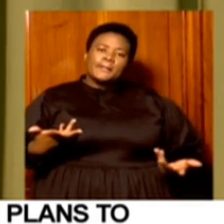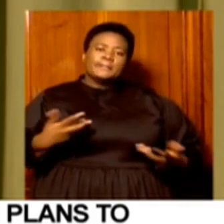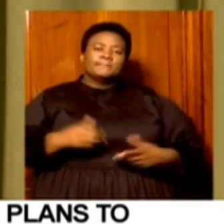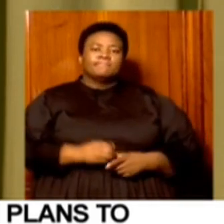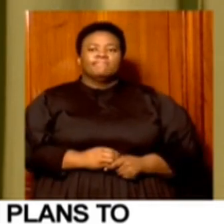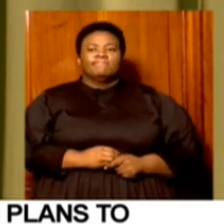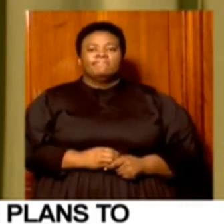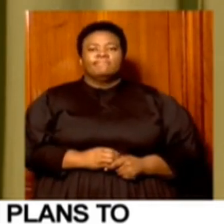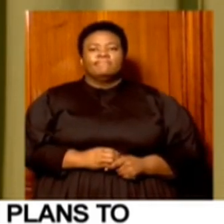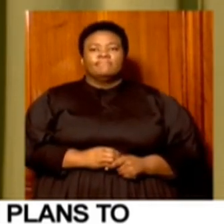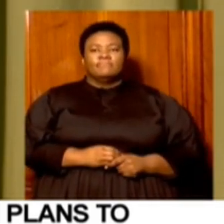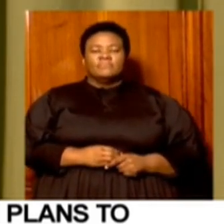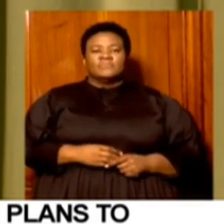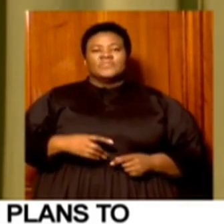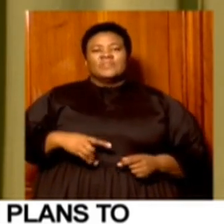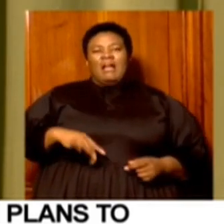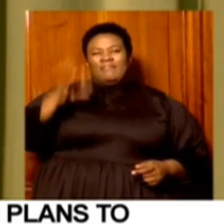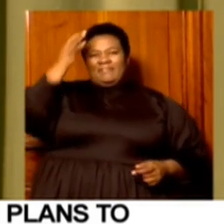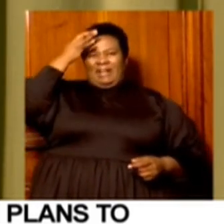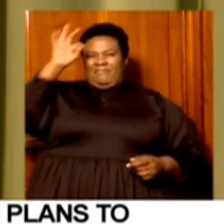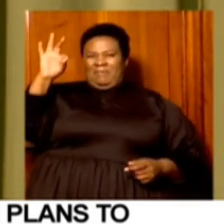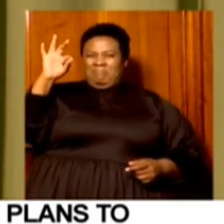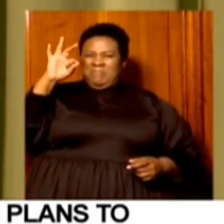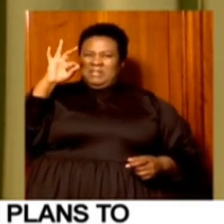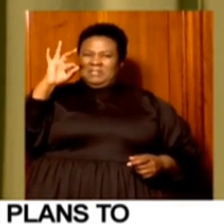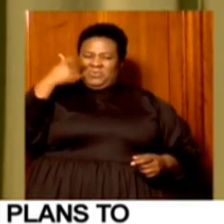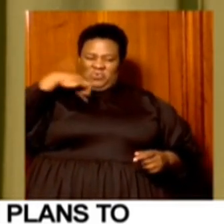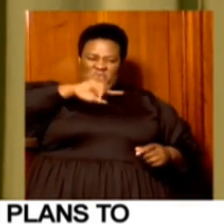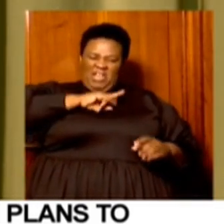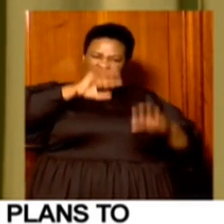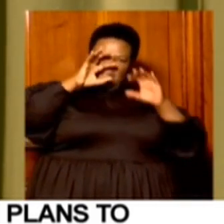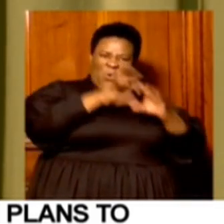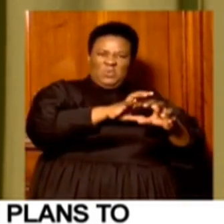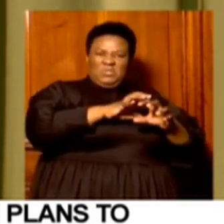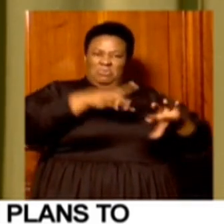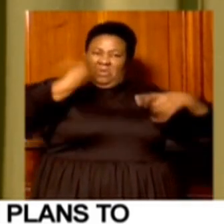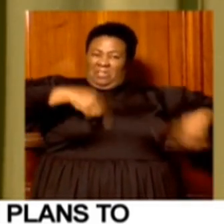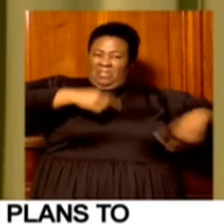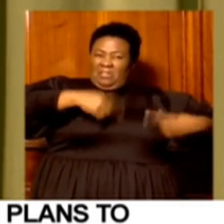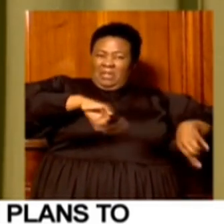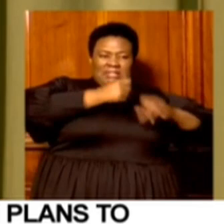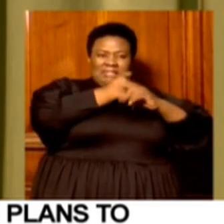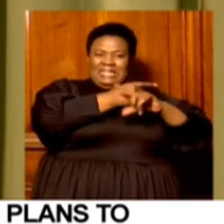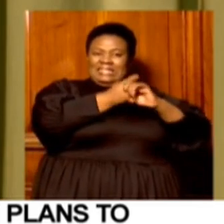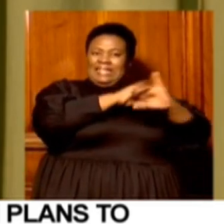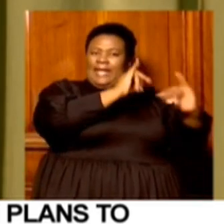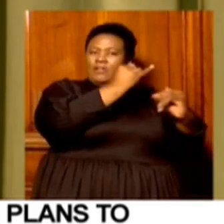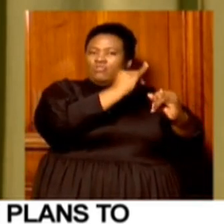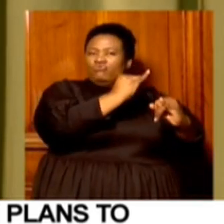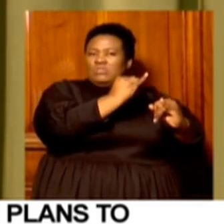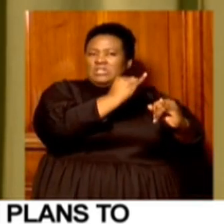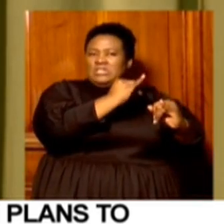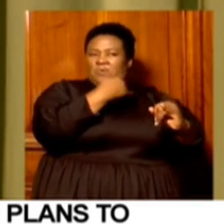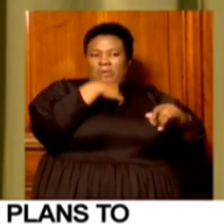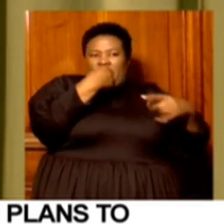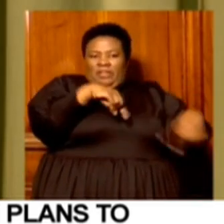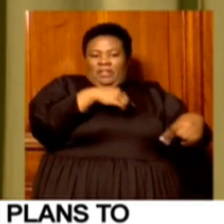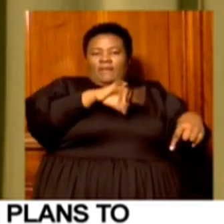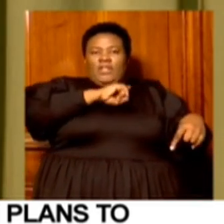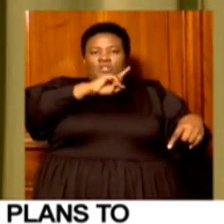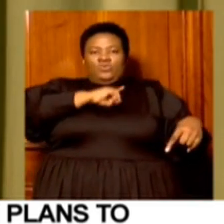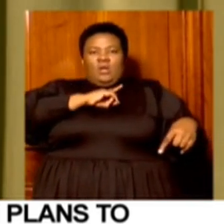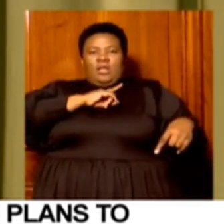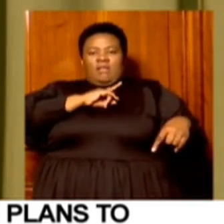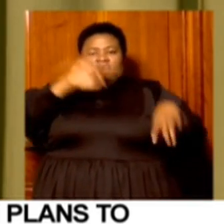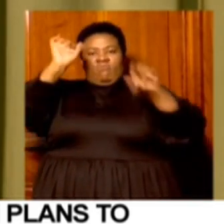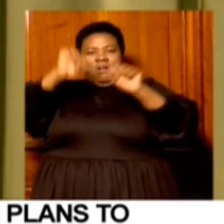Is government dancing to the tune of the taxi industry? Are we afraid of the taxi industry? The answer is